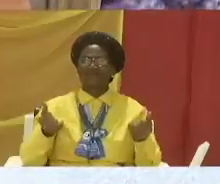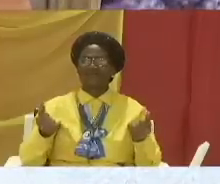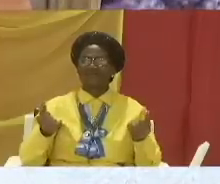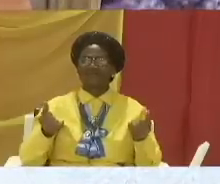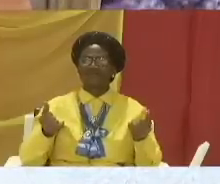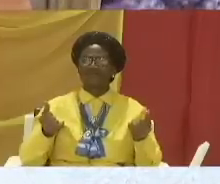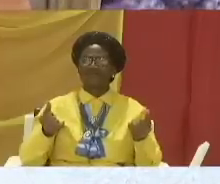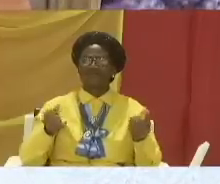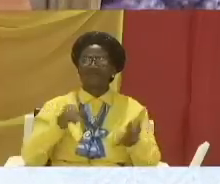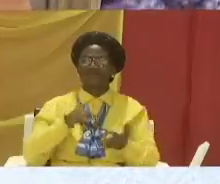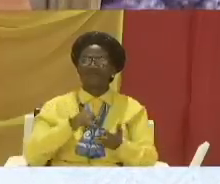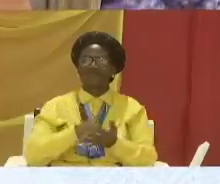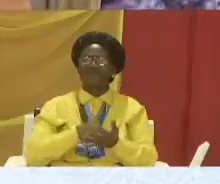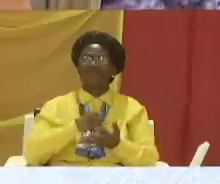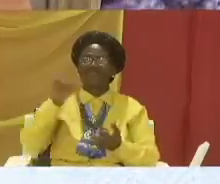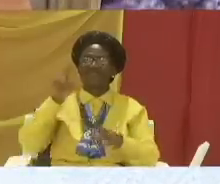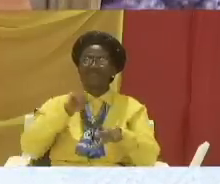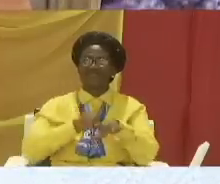it is time for you